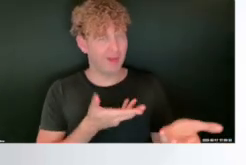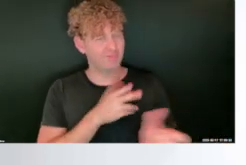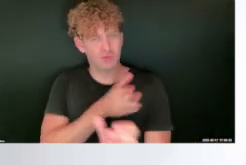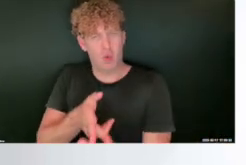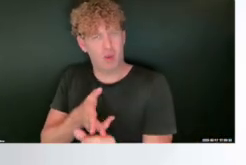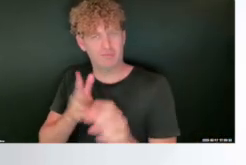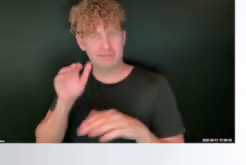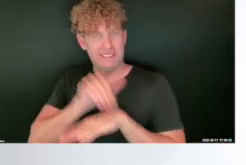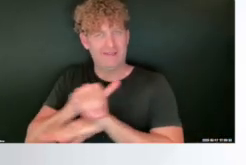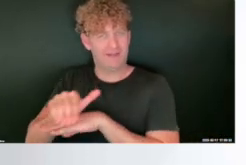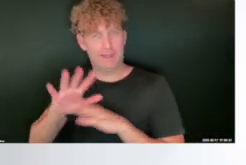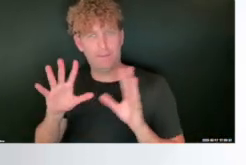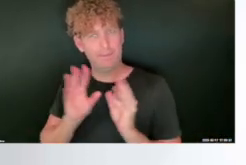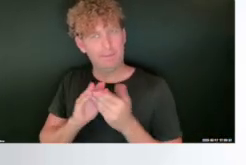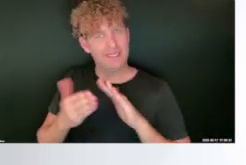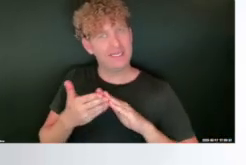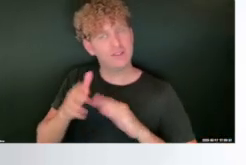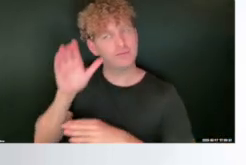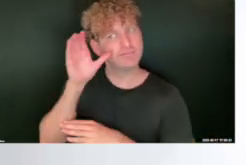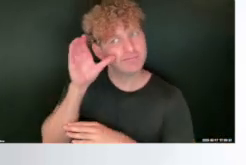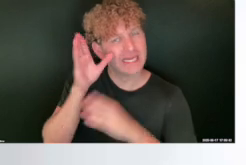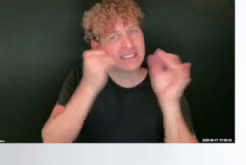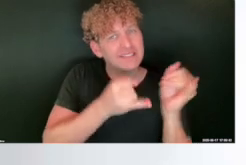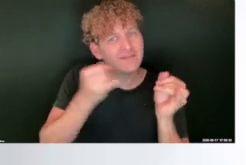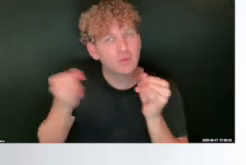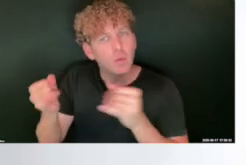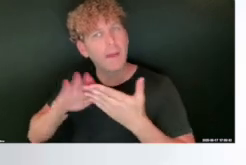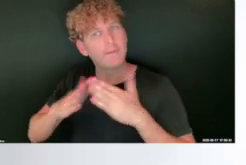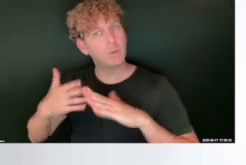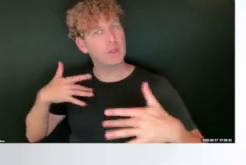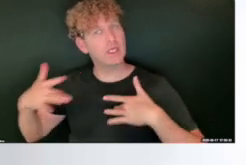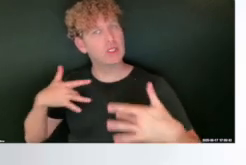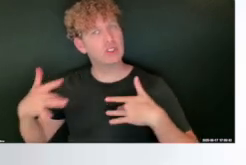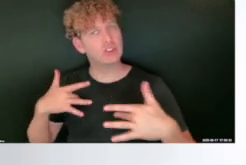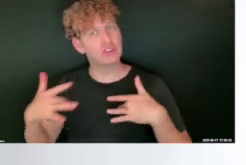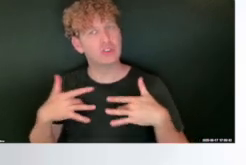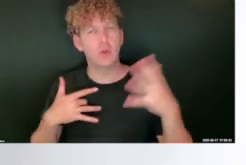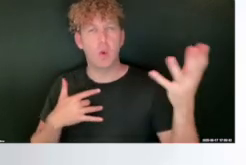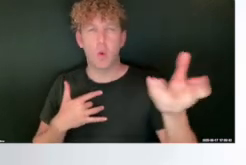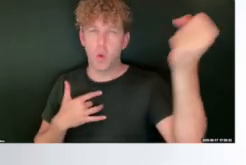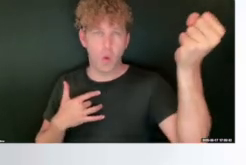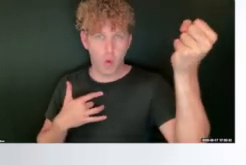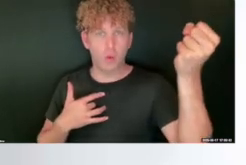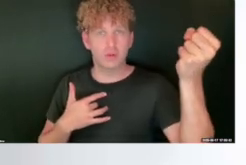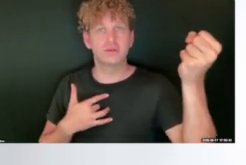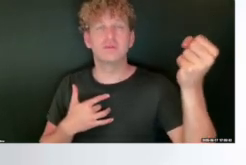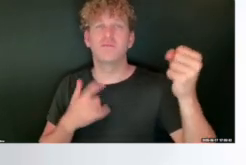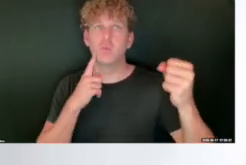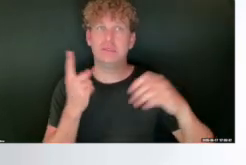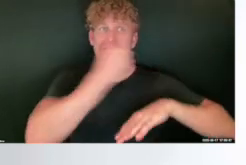duty incentive projects as part of this recap of our funding plan workshop from